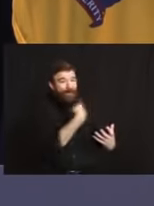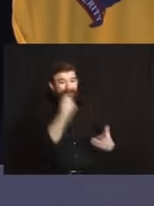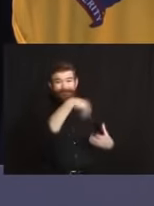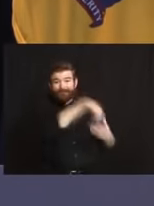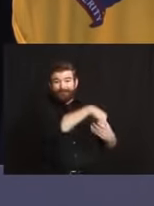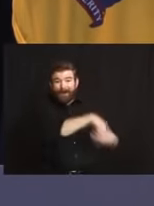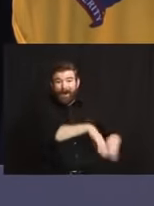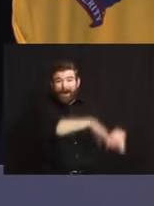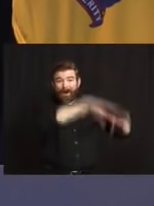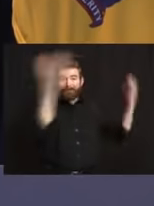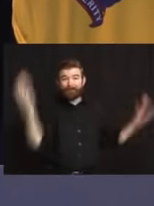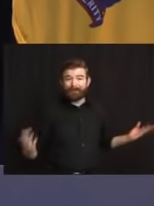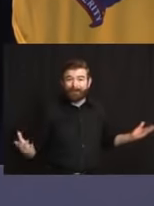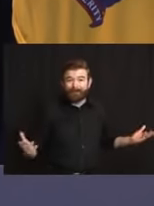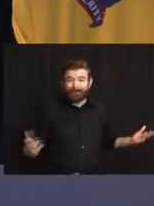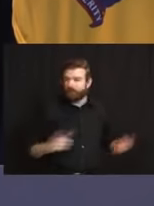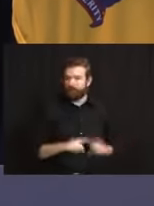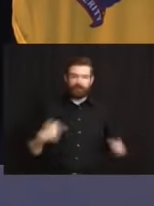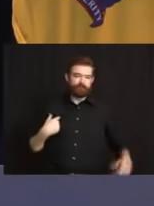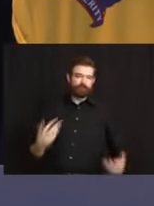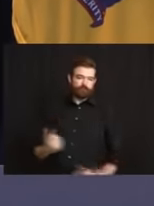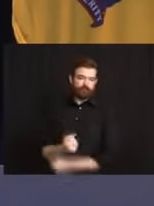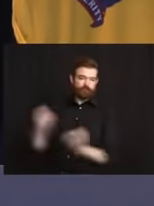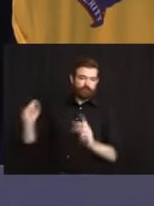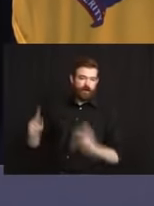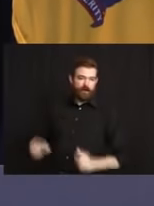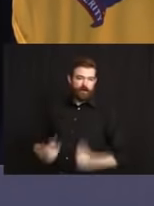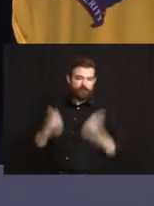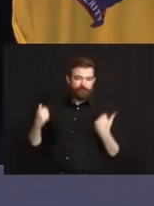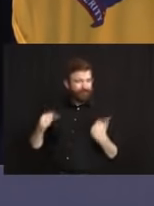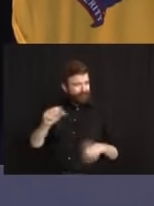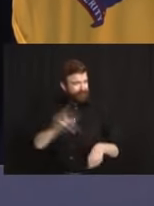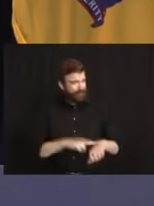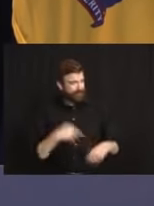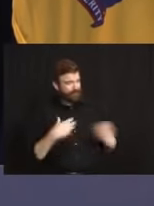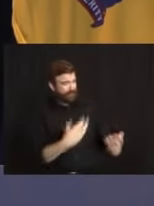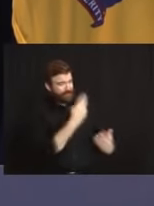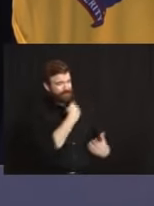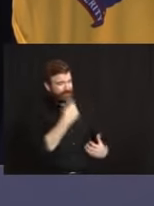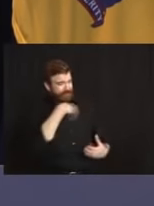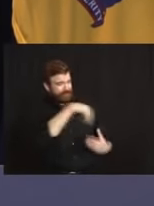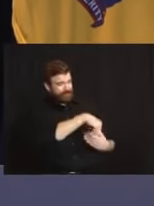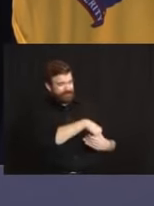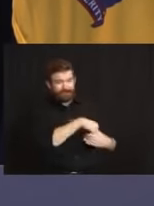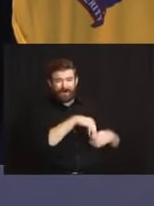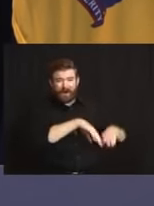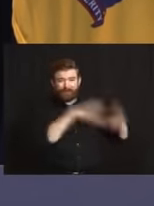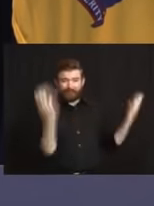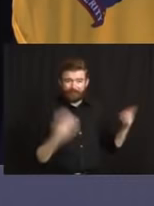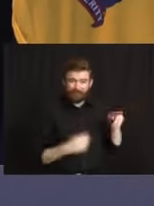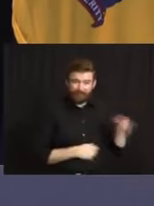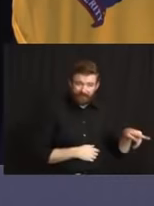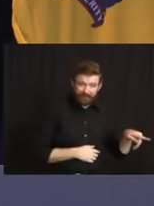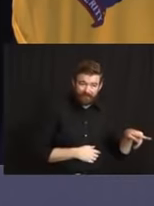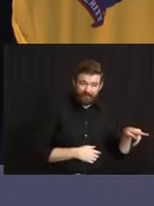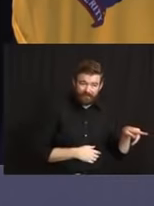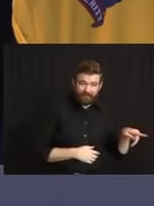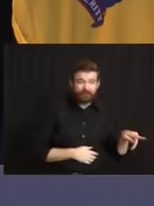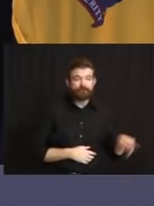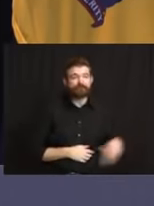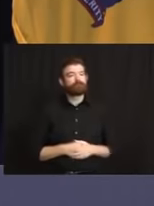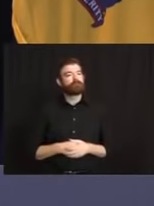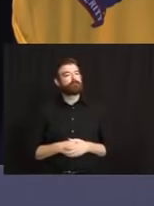get there. And so I have enormous sympathy for the challenges that our restaurateurs are going